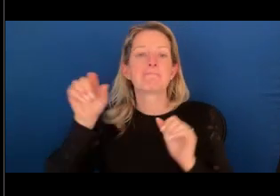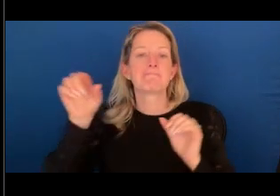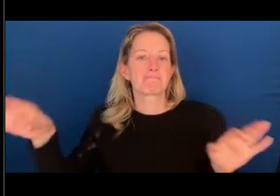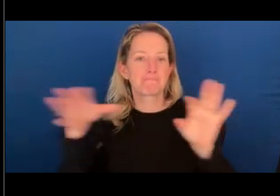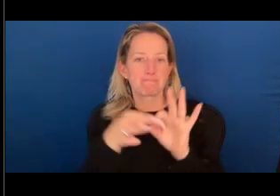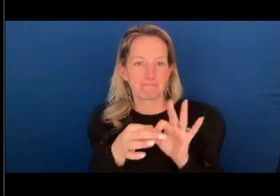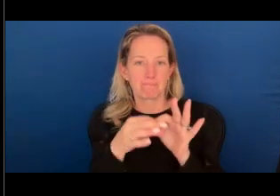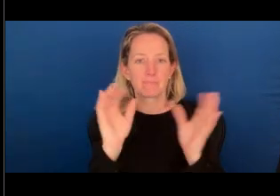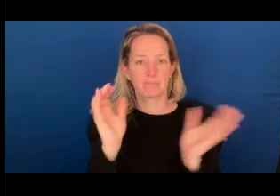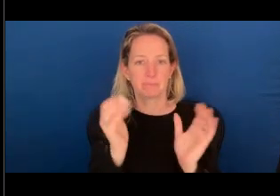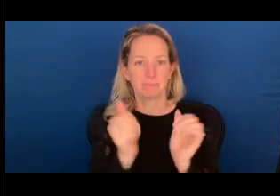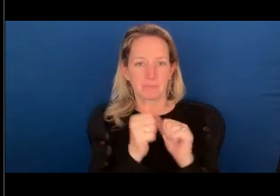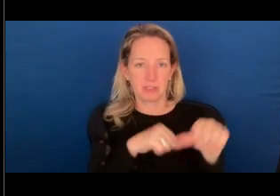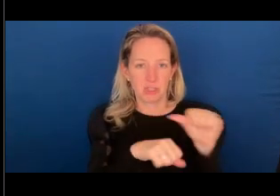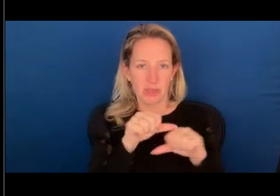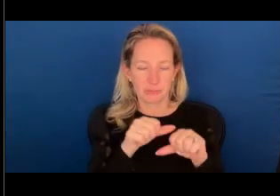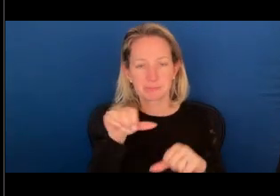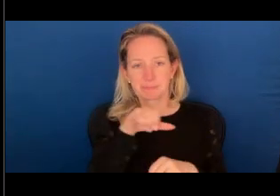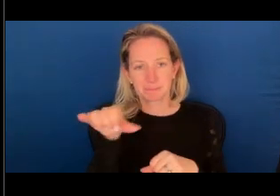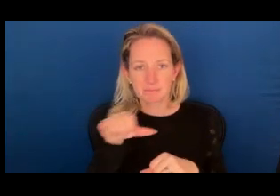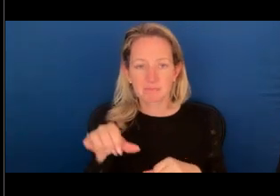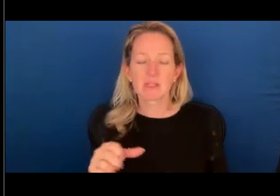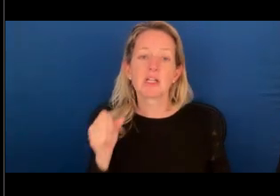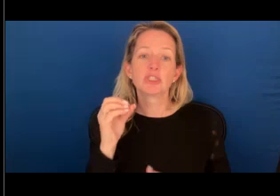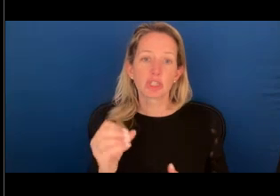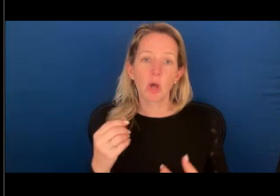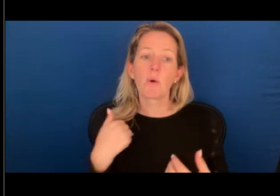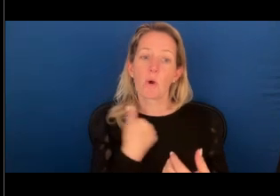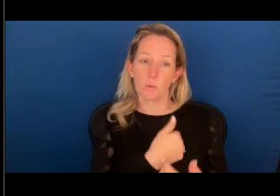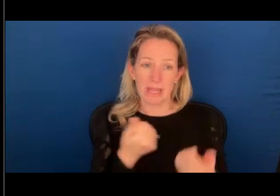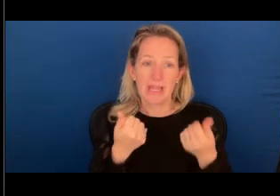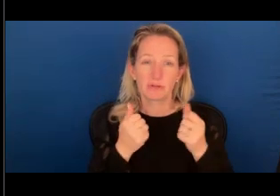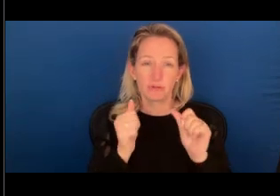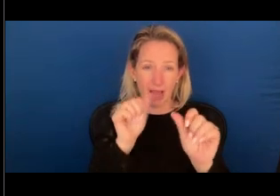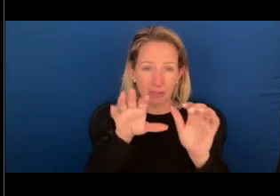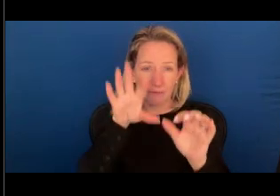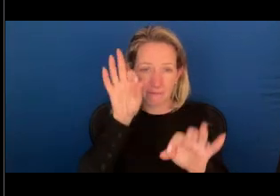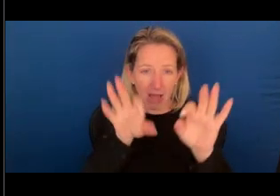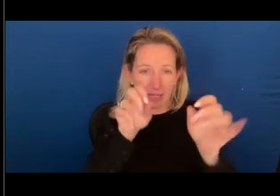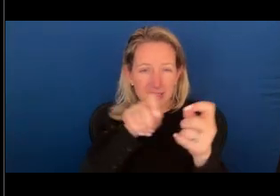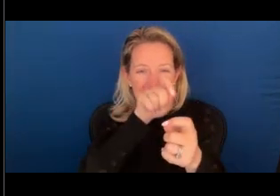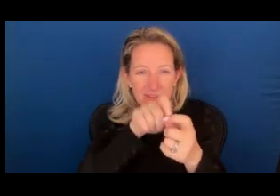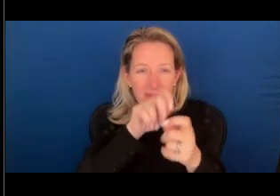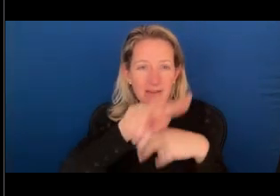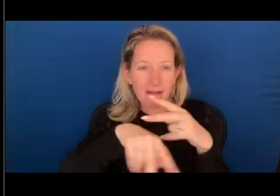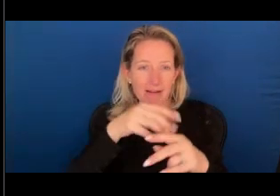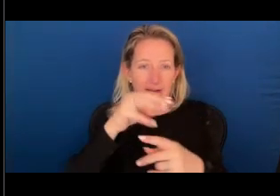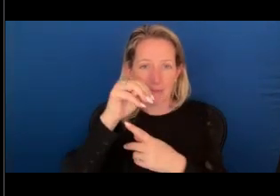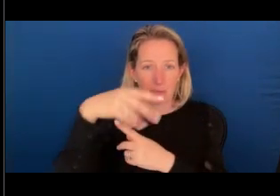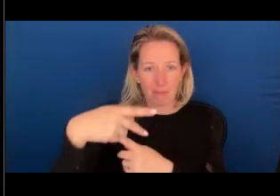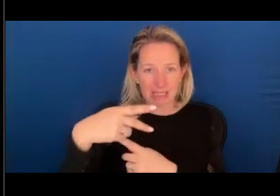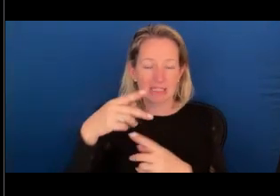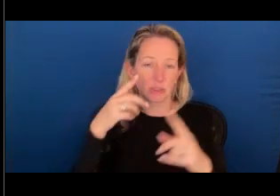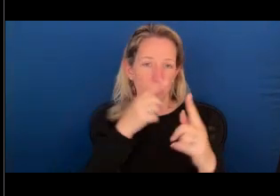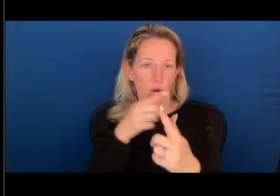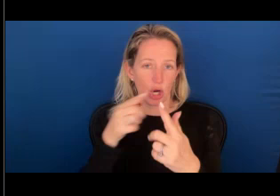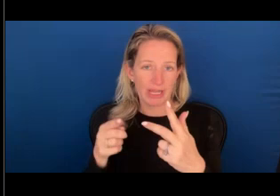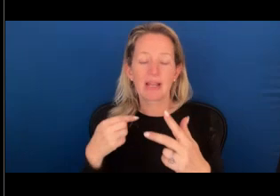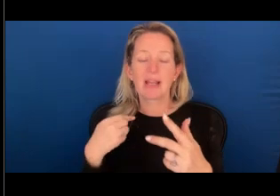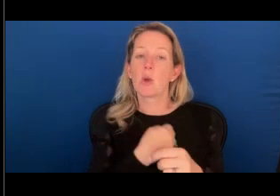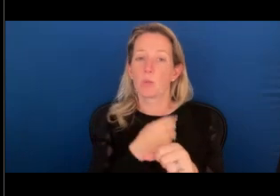the specific microplastics we would like to target to capture, then we can use 3 different technologies. Please note